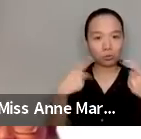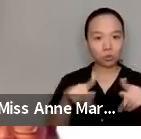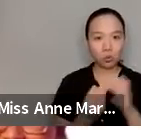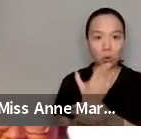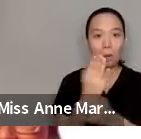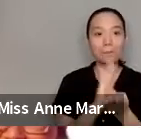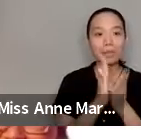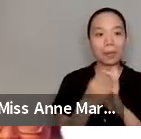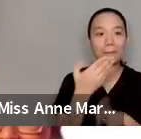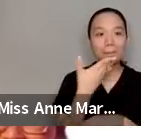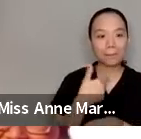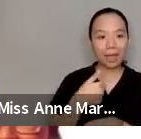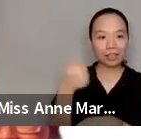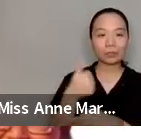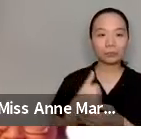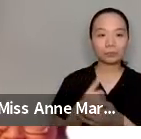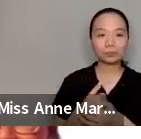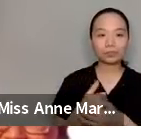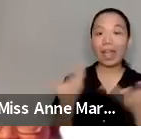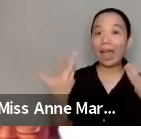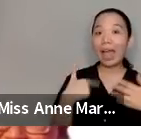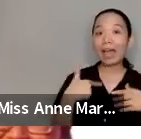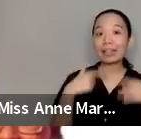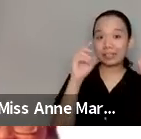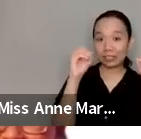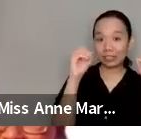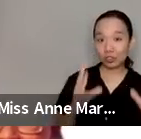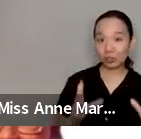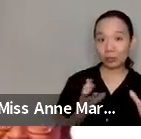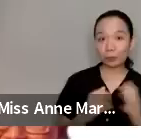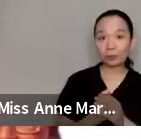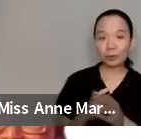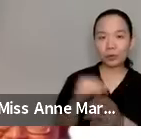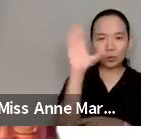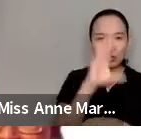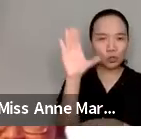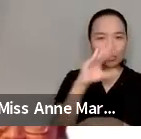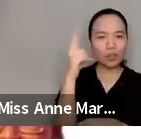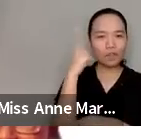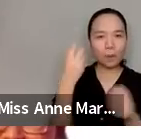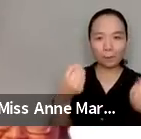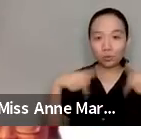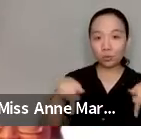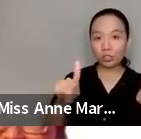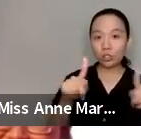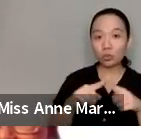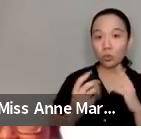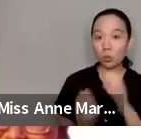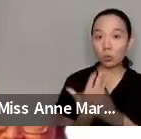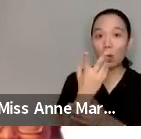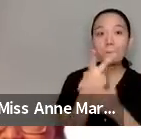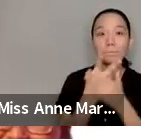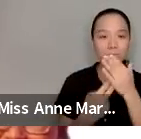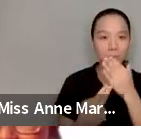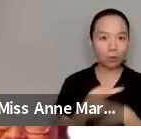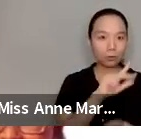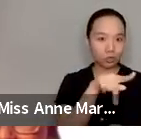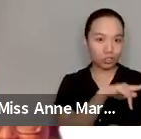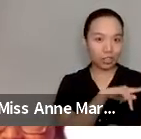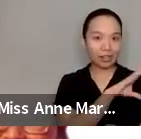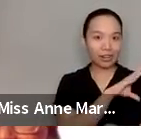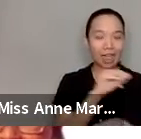better. As a teacher, you will have to search for opportunities to grow, both personally